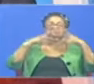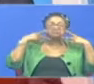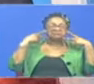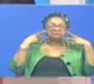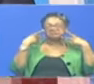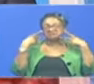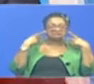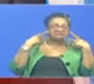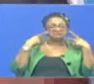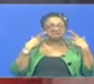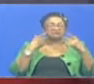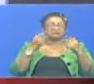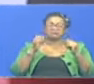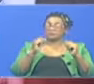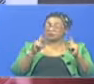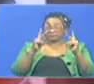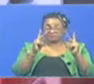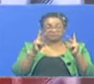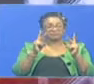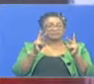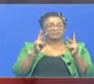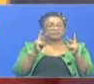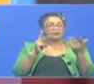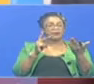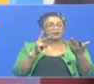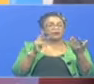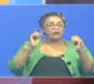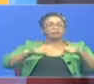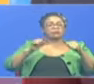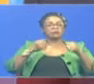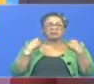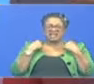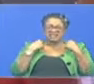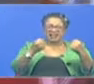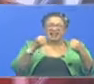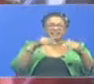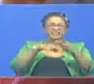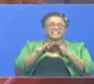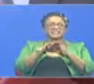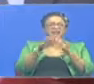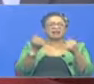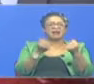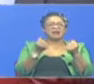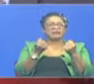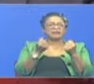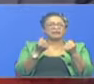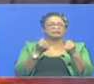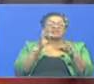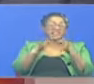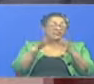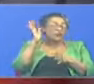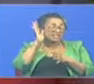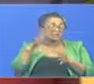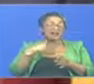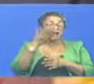also want to achieve. Thank you. Is it illegal for me to drive in my car without a mask? I have answered you. If you listen to my answer, you'll get